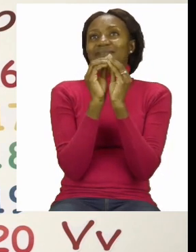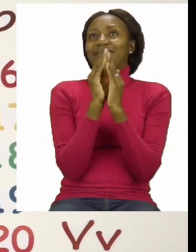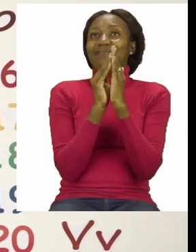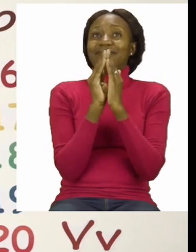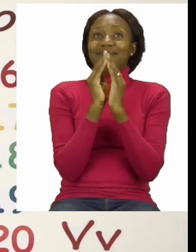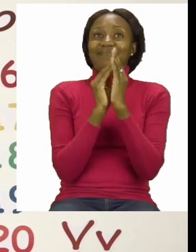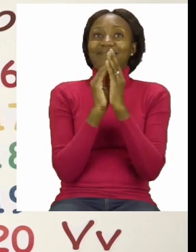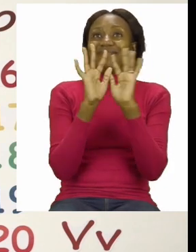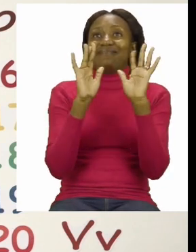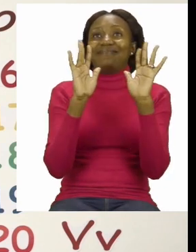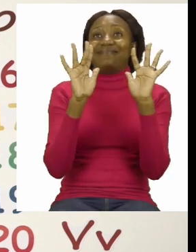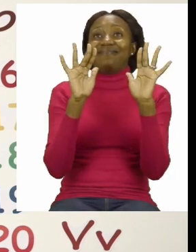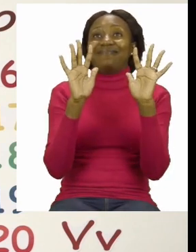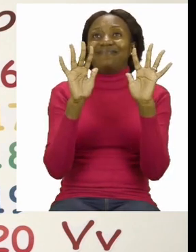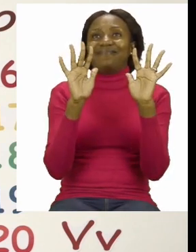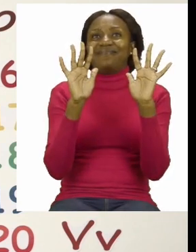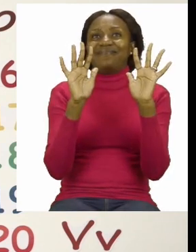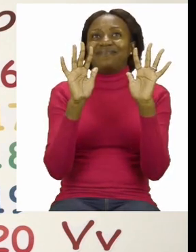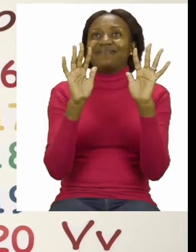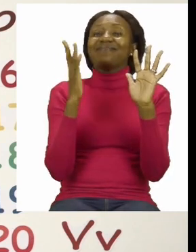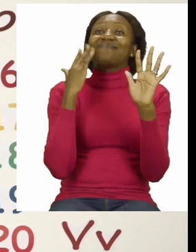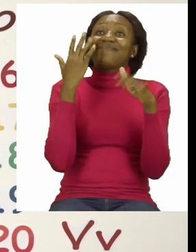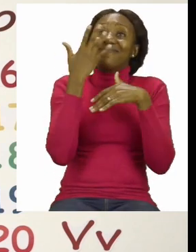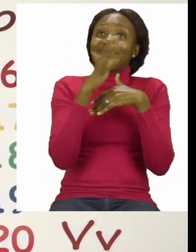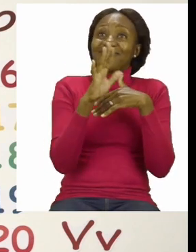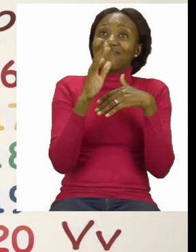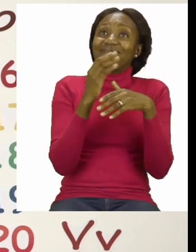well. Then, after washing or